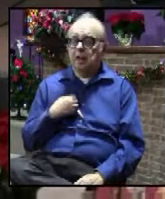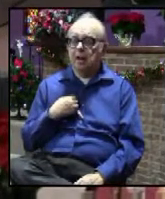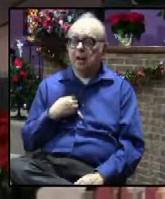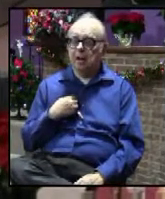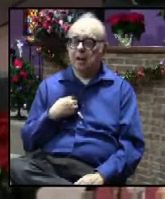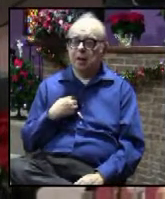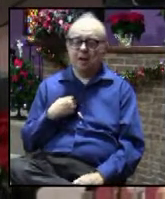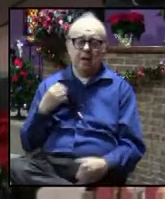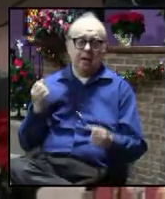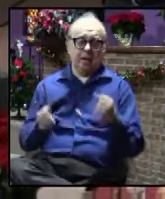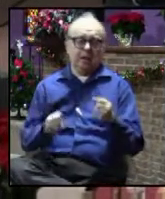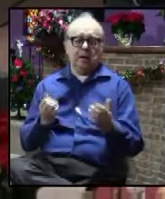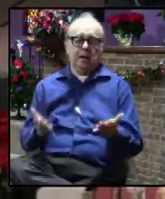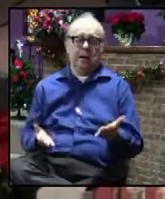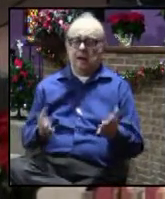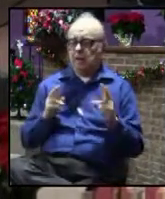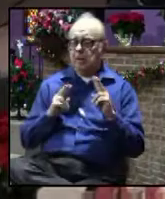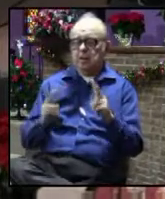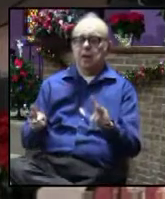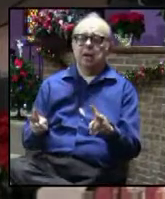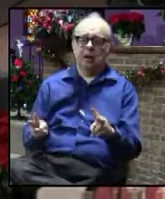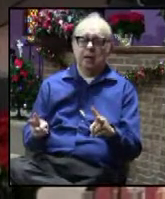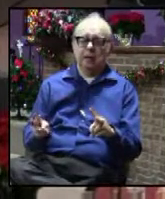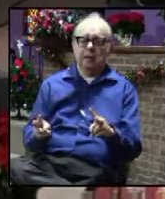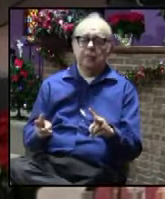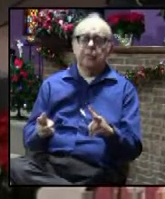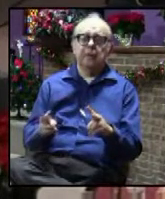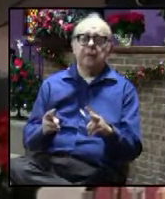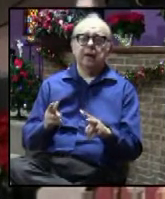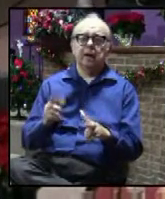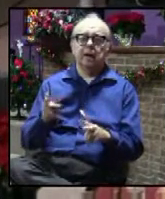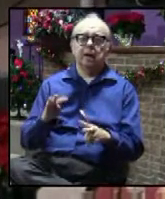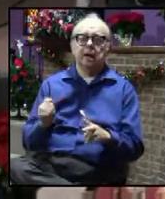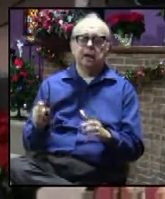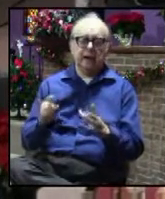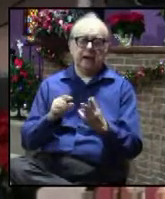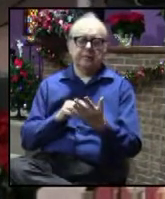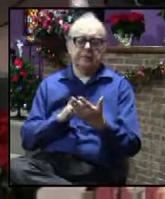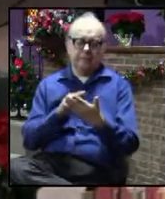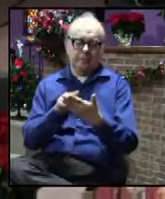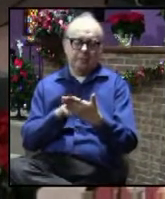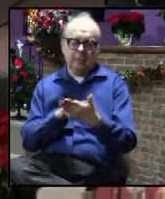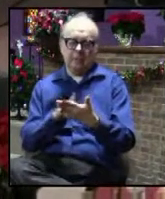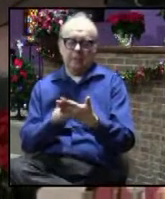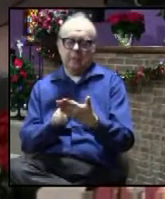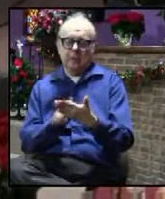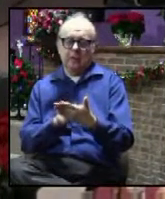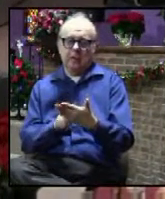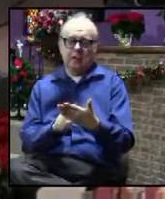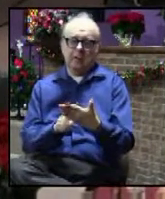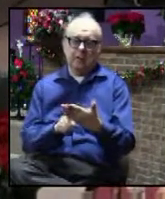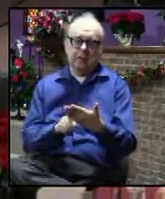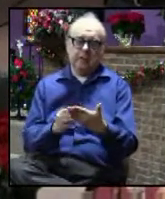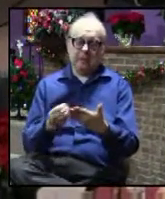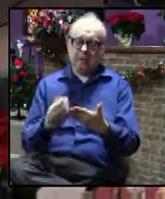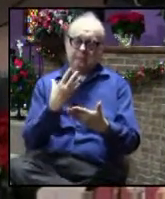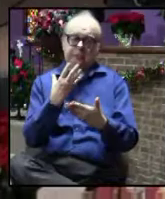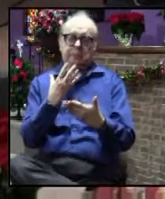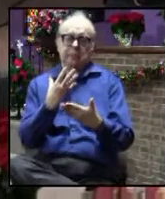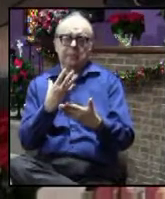as I was driving here, I looked down and I saw my gas gauge, and all of a sudden my light came on.